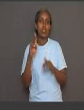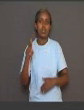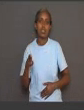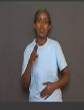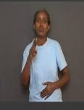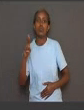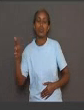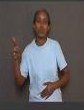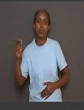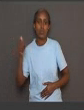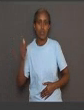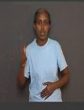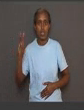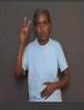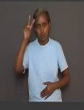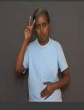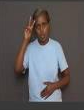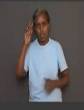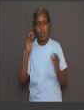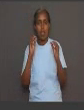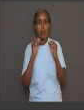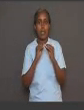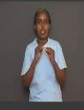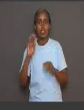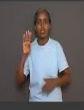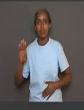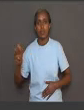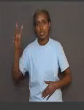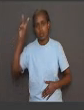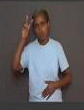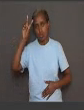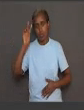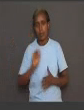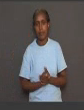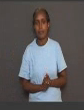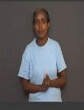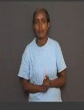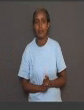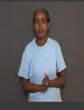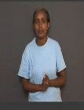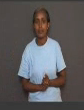square root of a squared plus b squared.